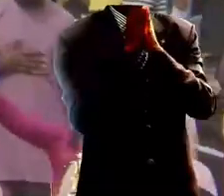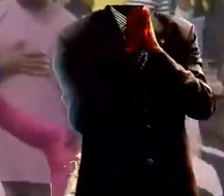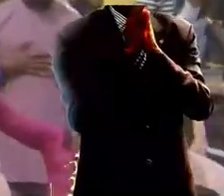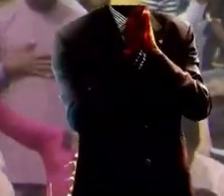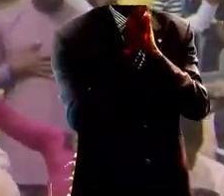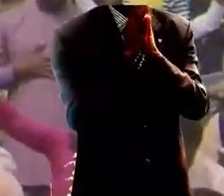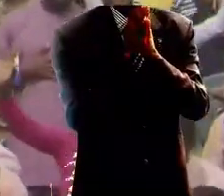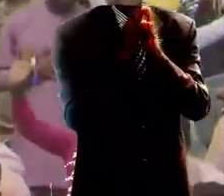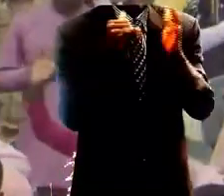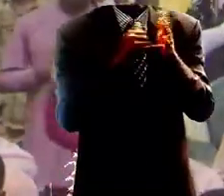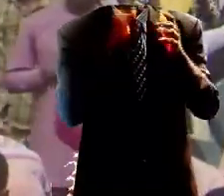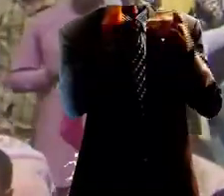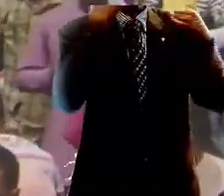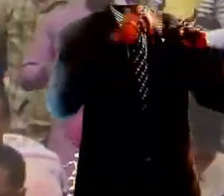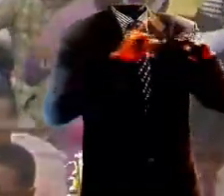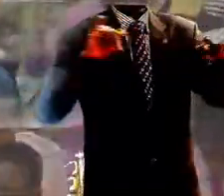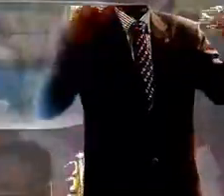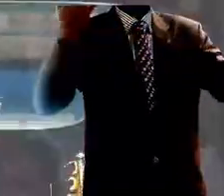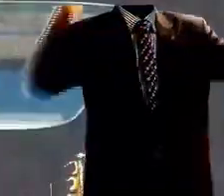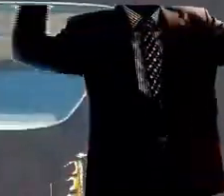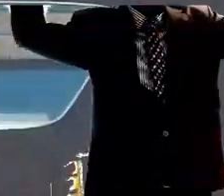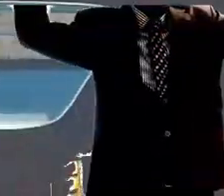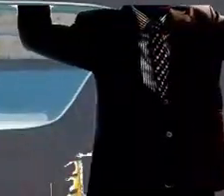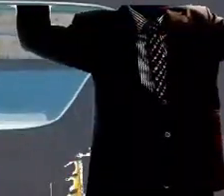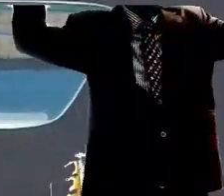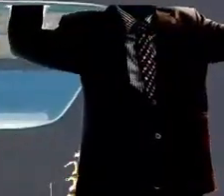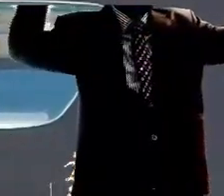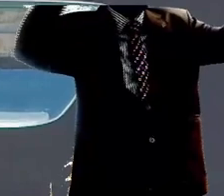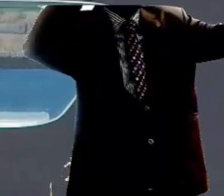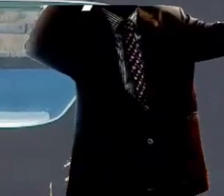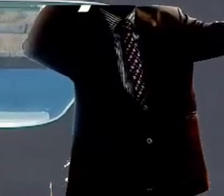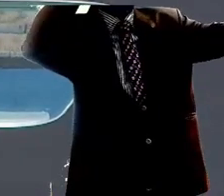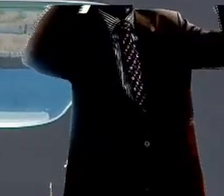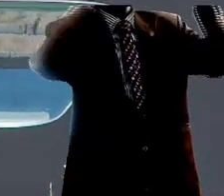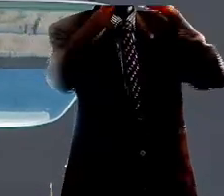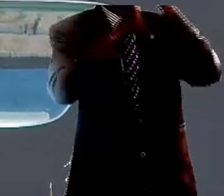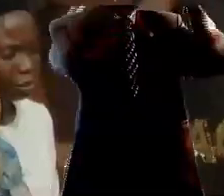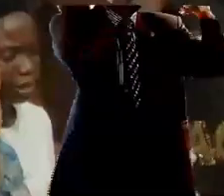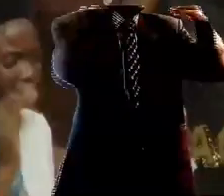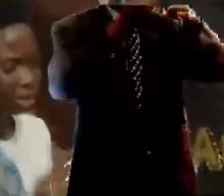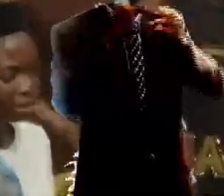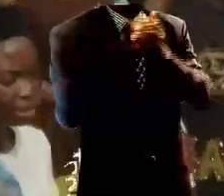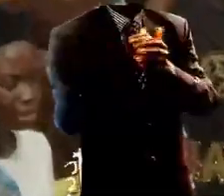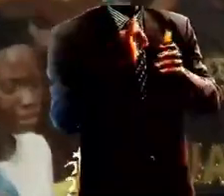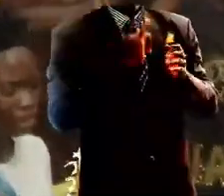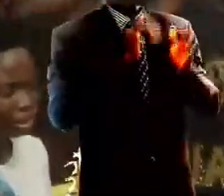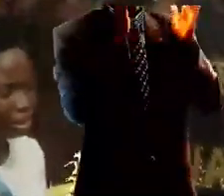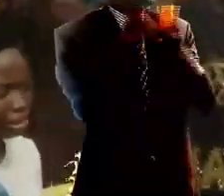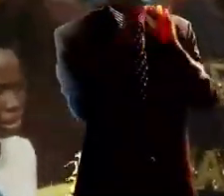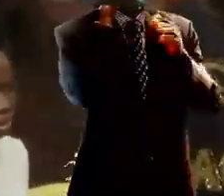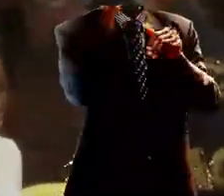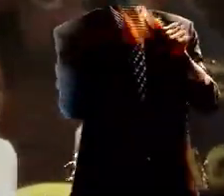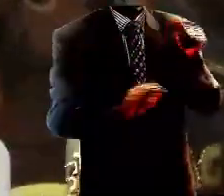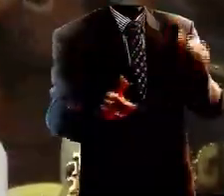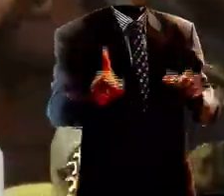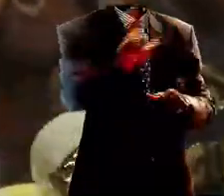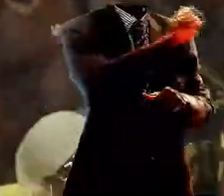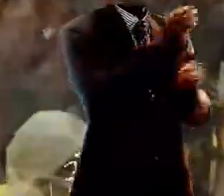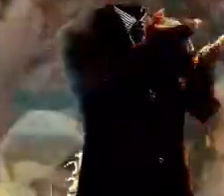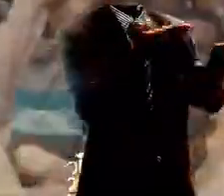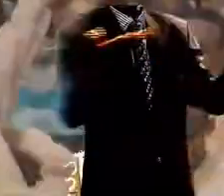It has happened. Raise up your hand there. Father, in Jesus' name, I pray for everyone